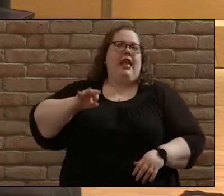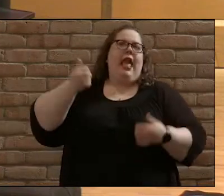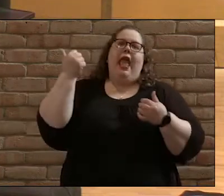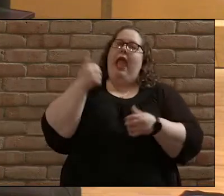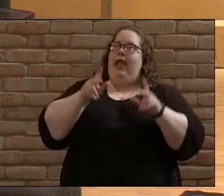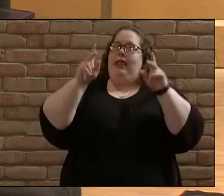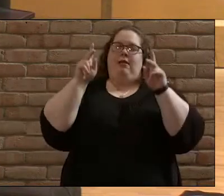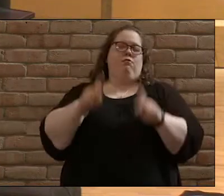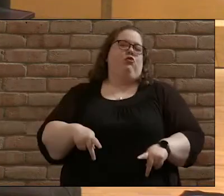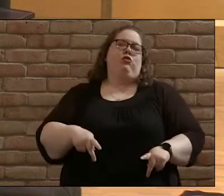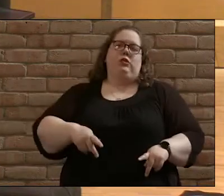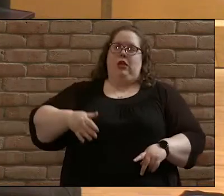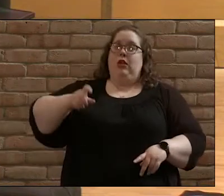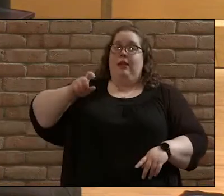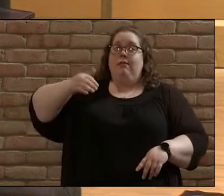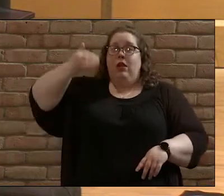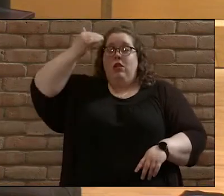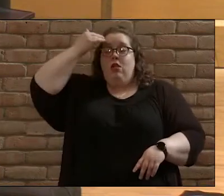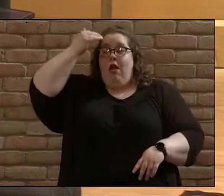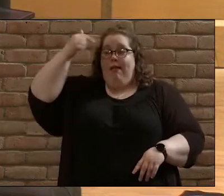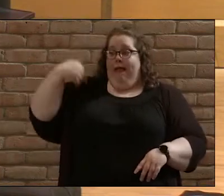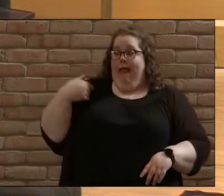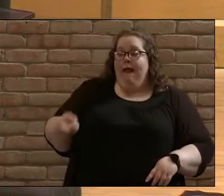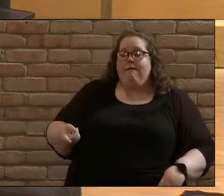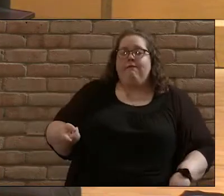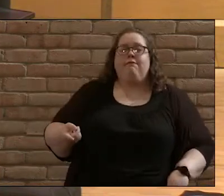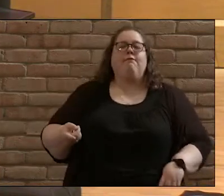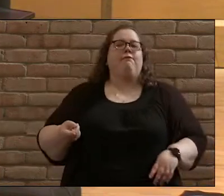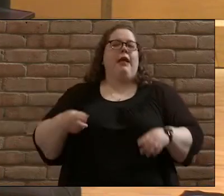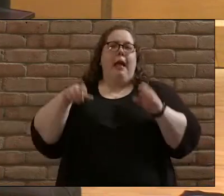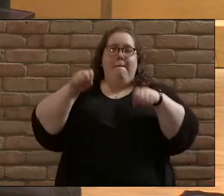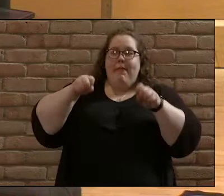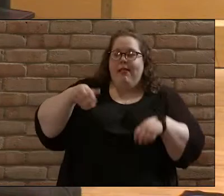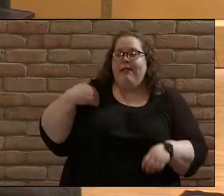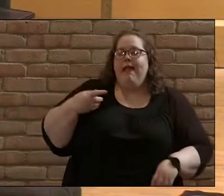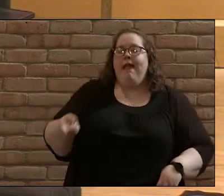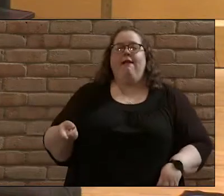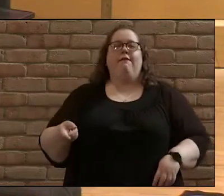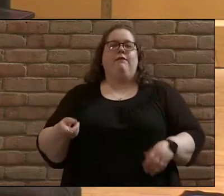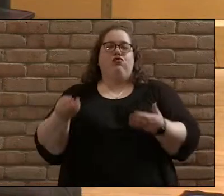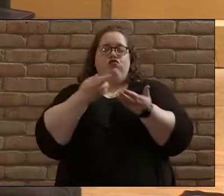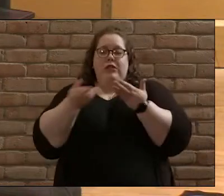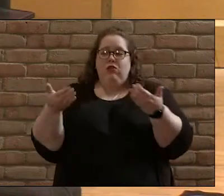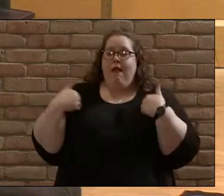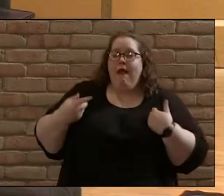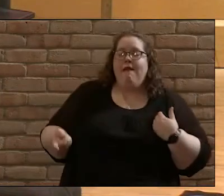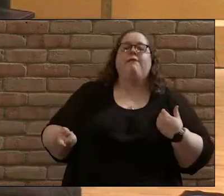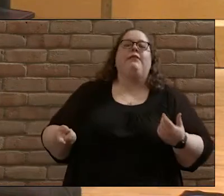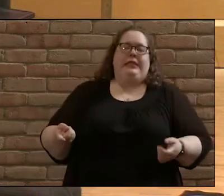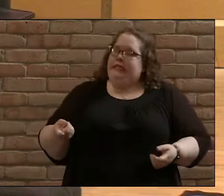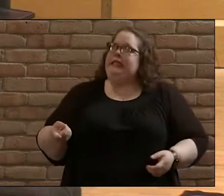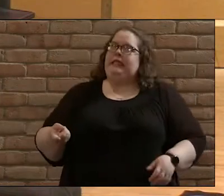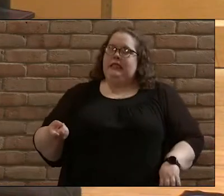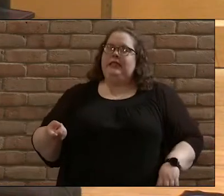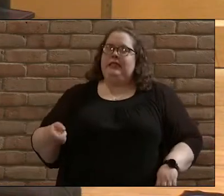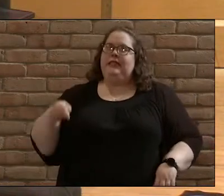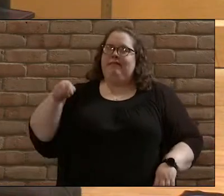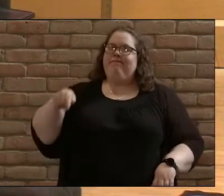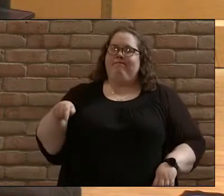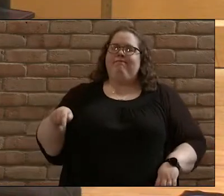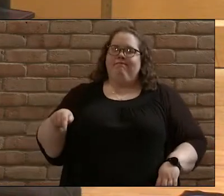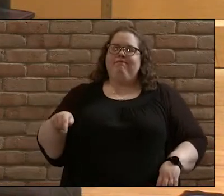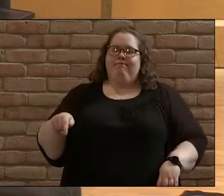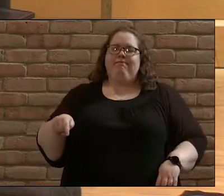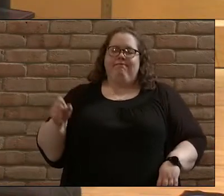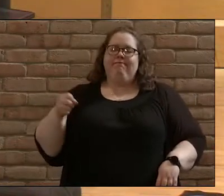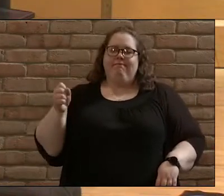know-how, if anyone were to have the ability and the resources to find meaning in something under the sun, Solomon